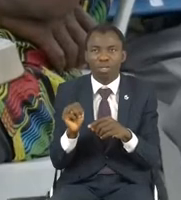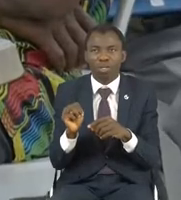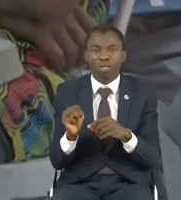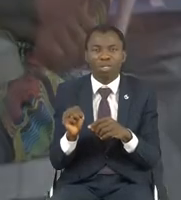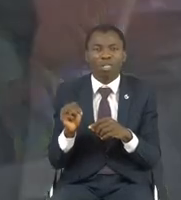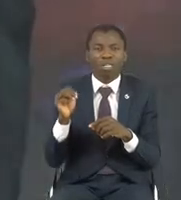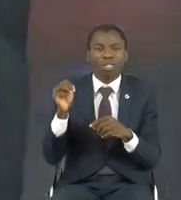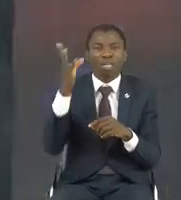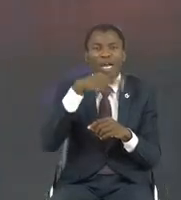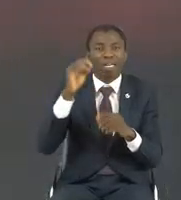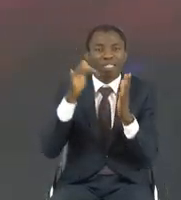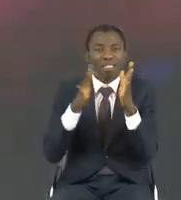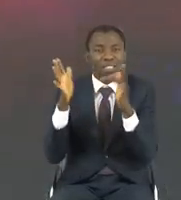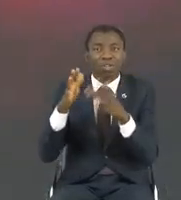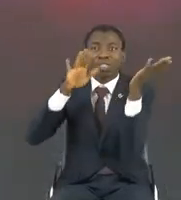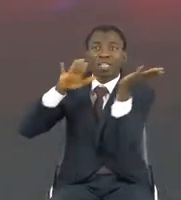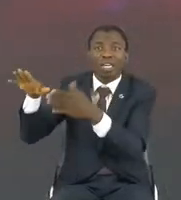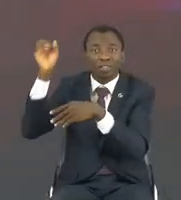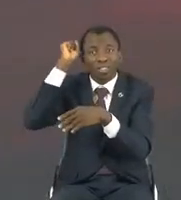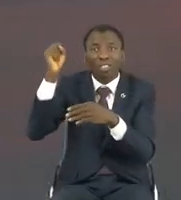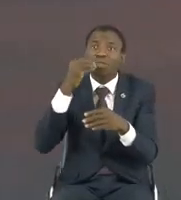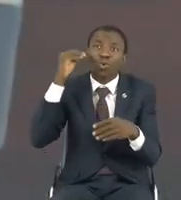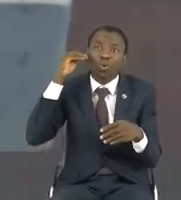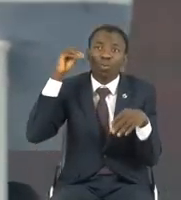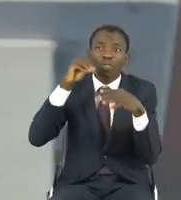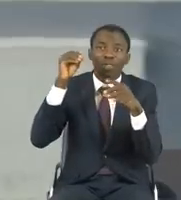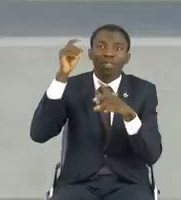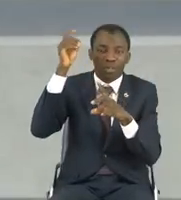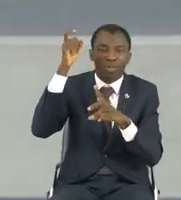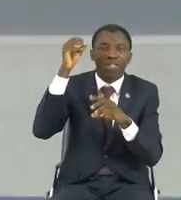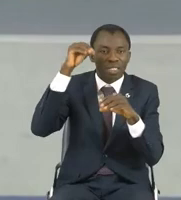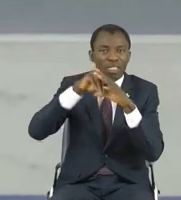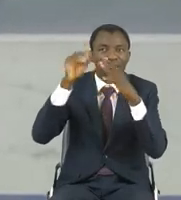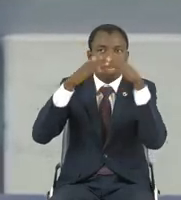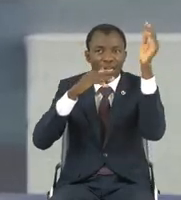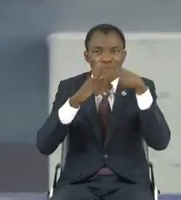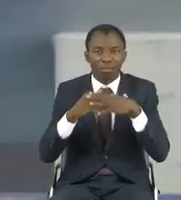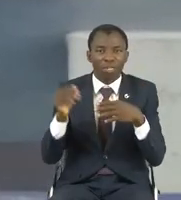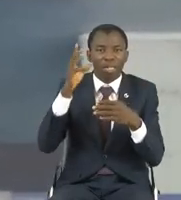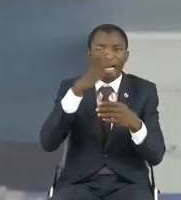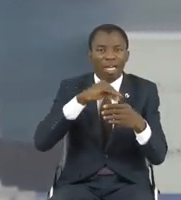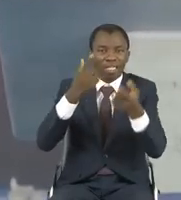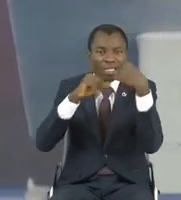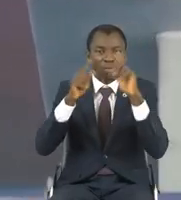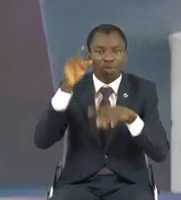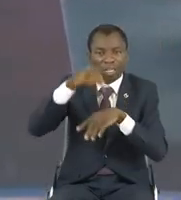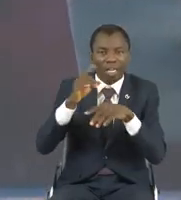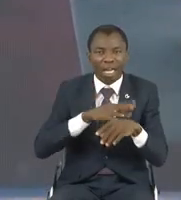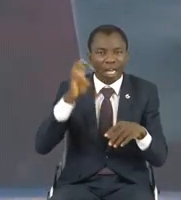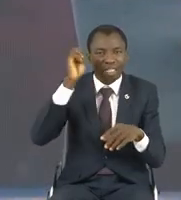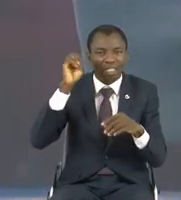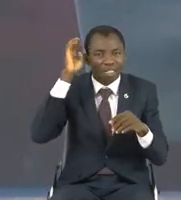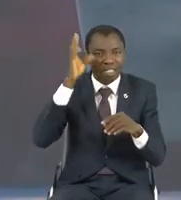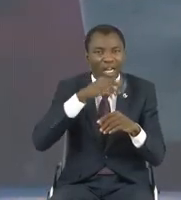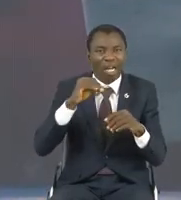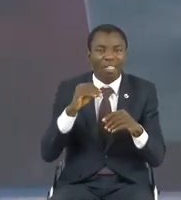in heaven, and he came down to earth on the dusty road to Damascus and mentioned